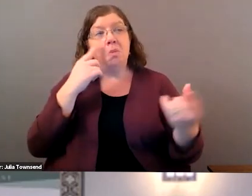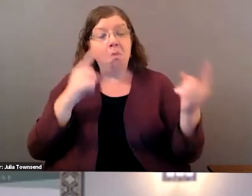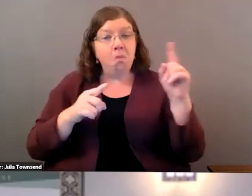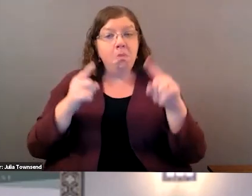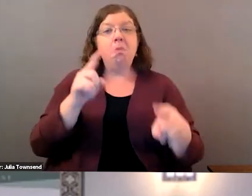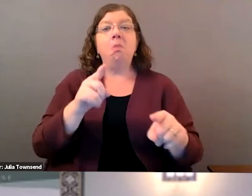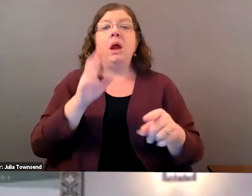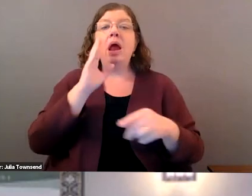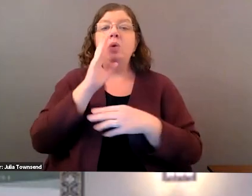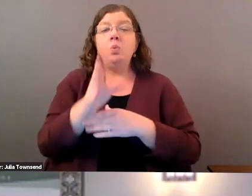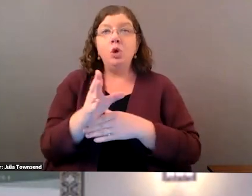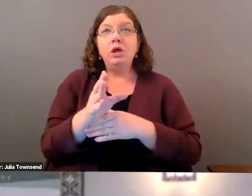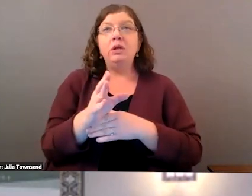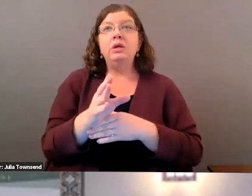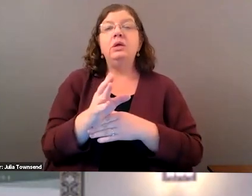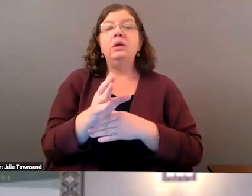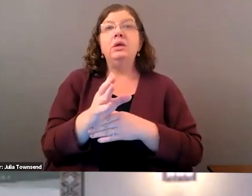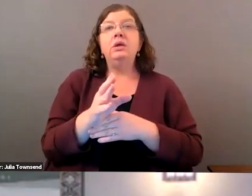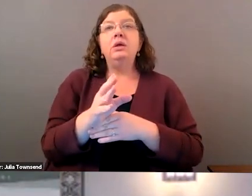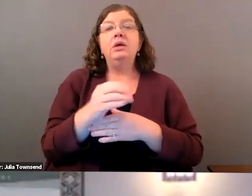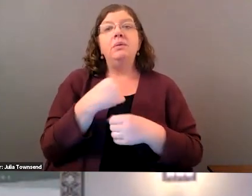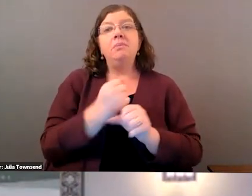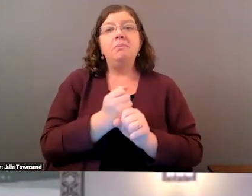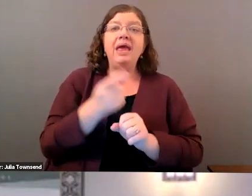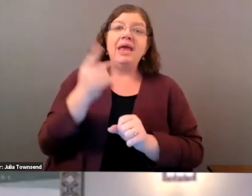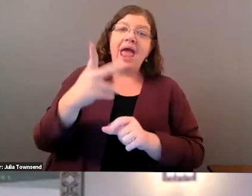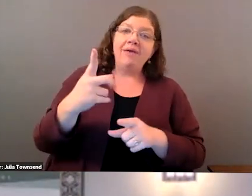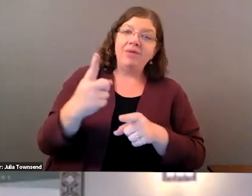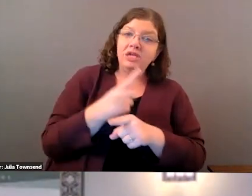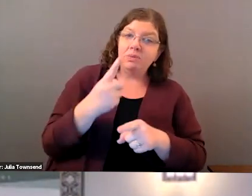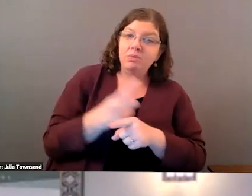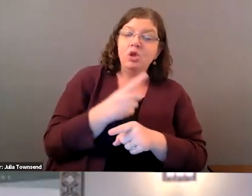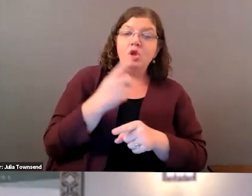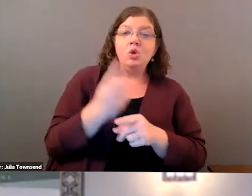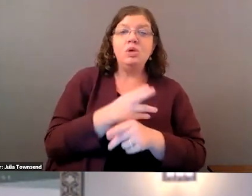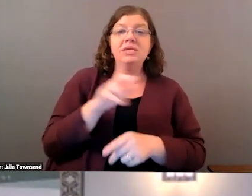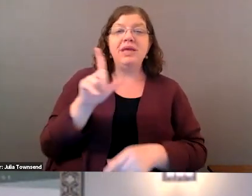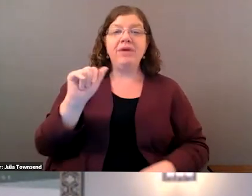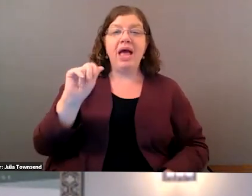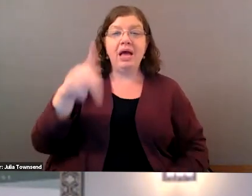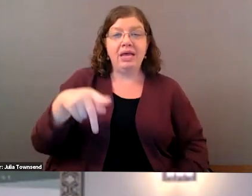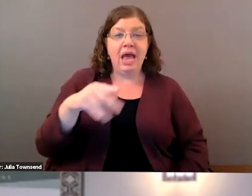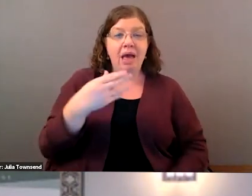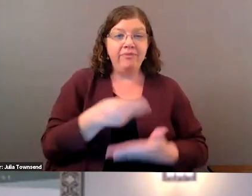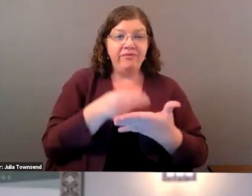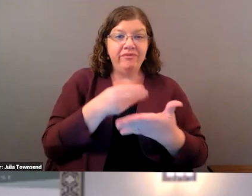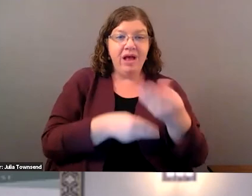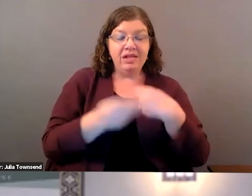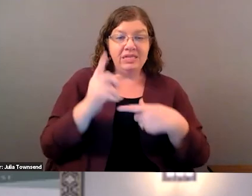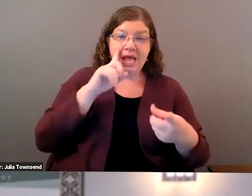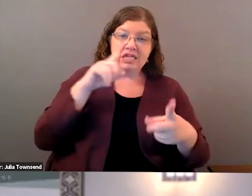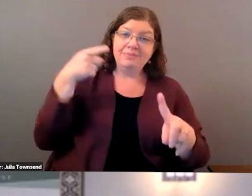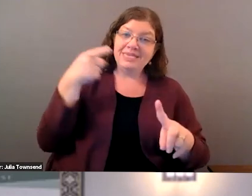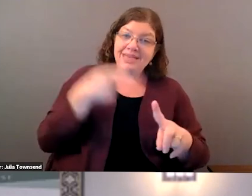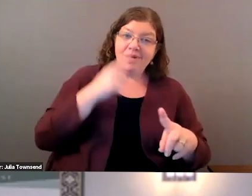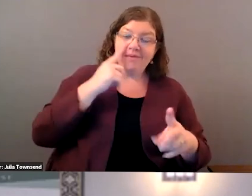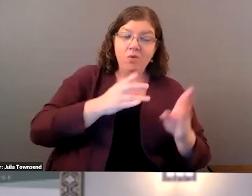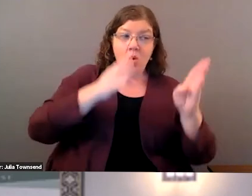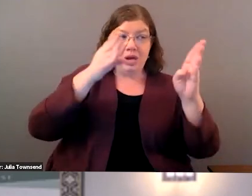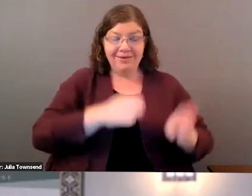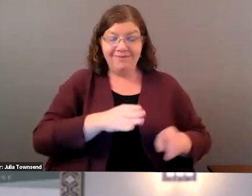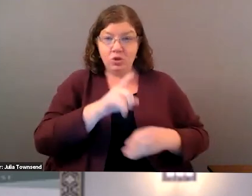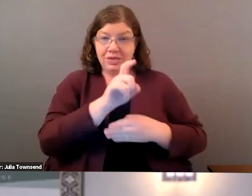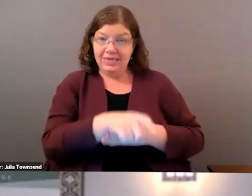would make halfway legitimate the use of LCAP funds that specifically are for individual needs